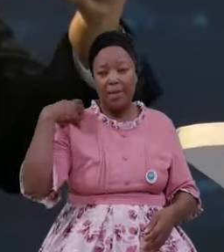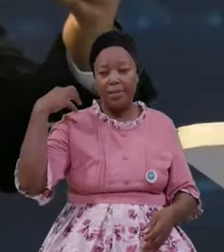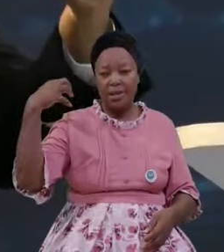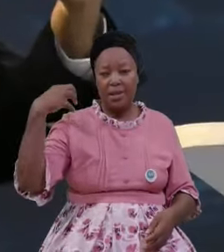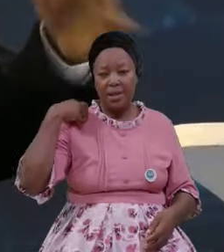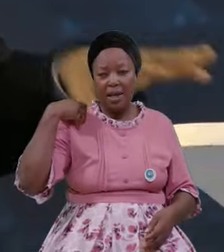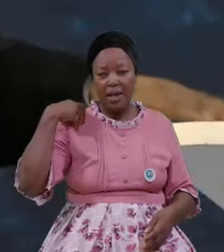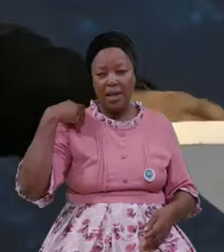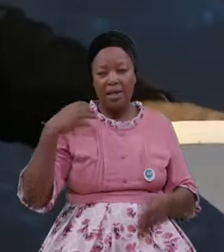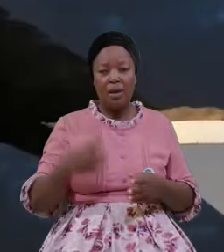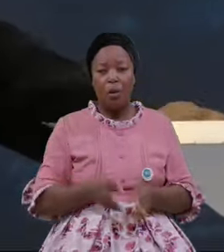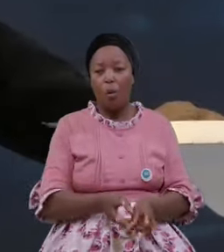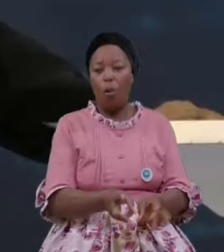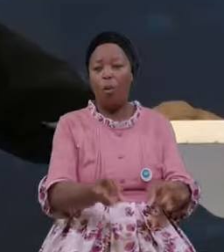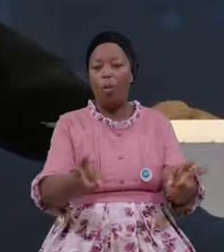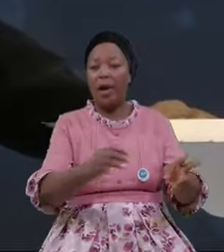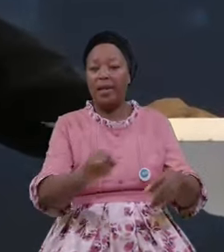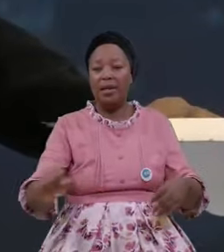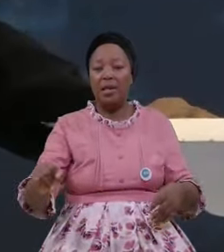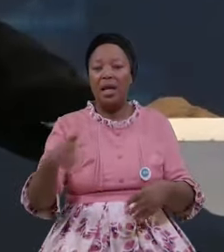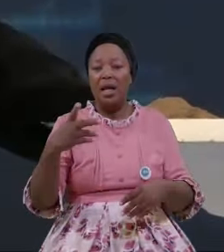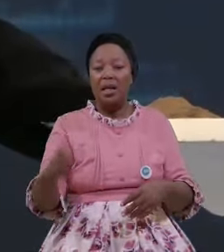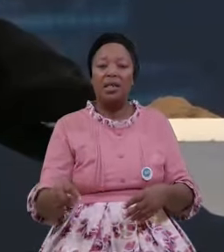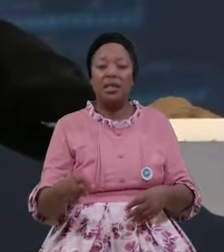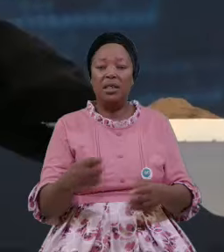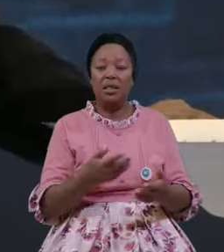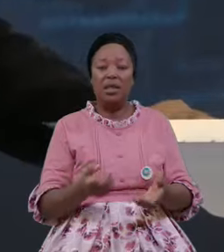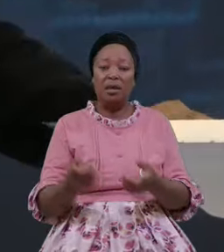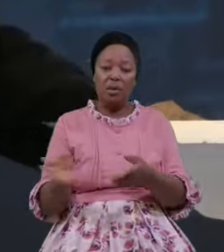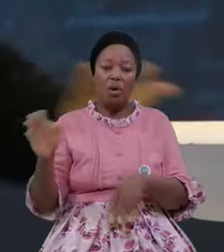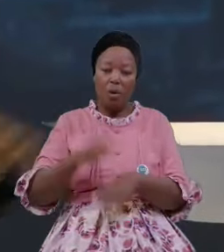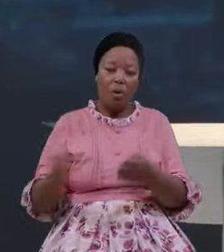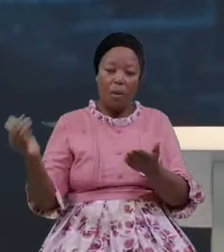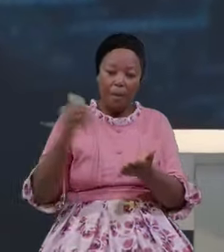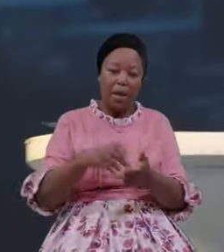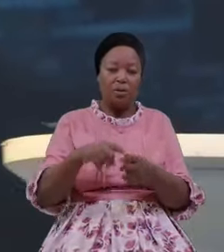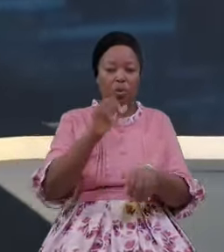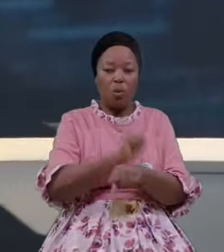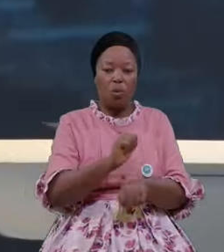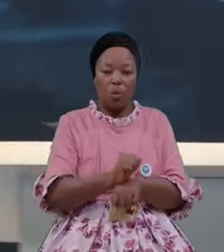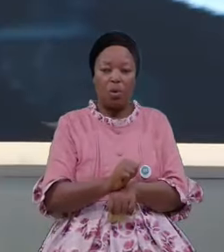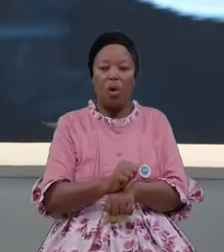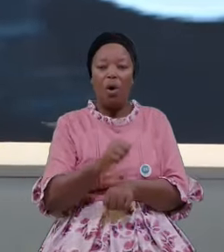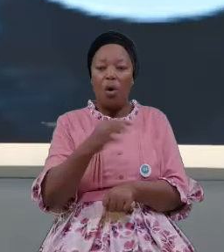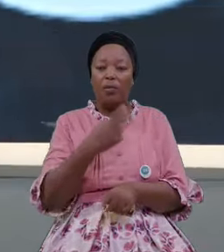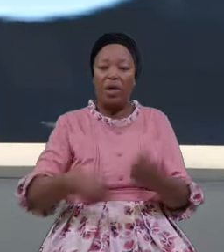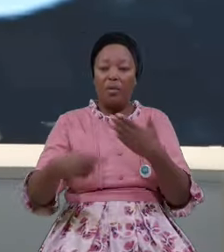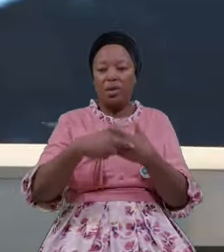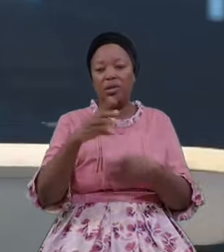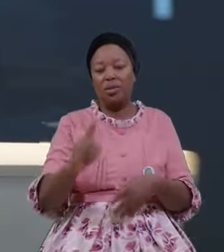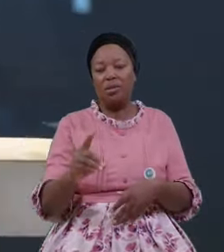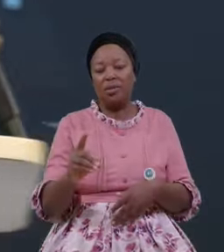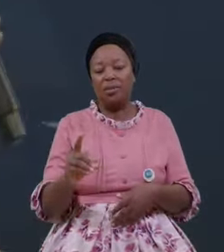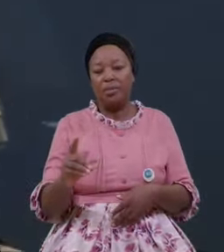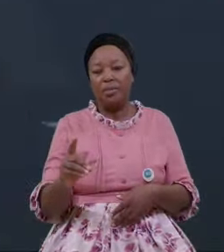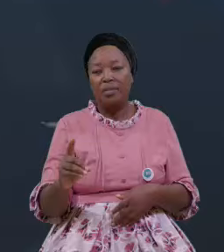broadening, the recommissioning of the restored. Well, the story here is this.